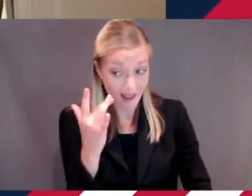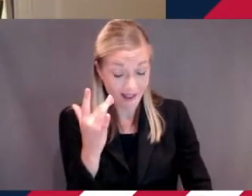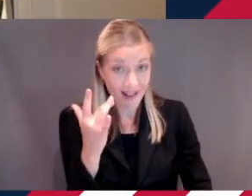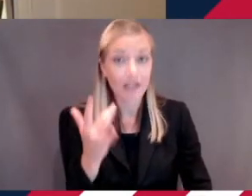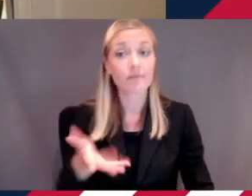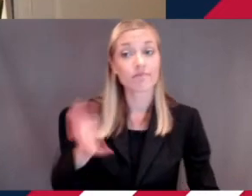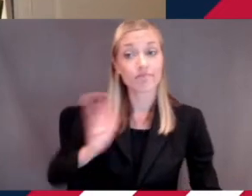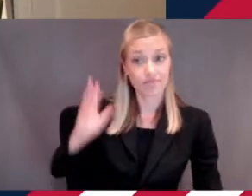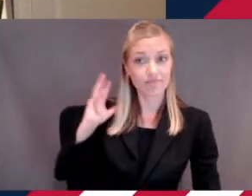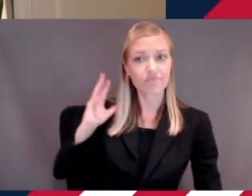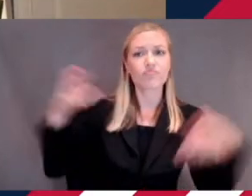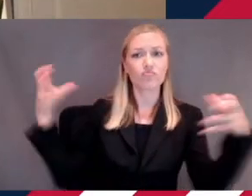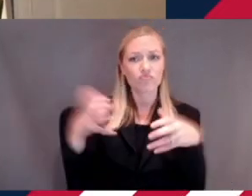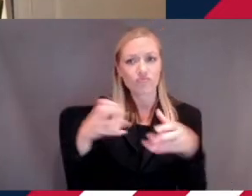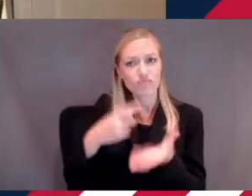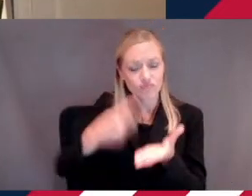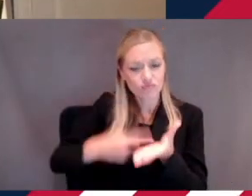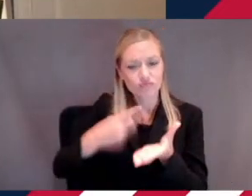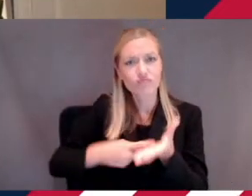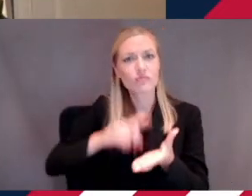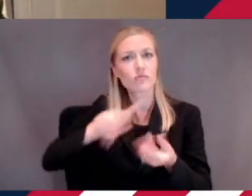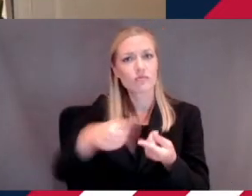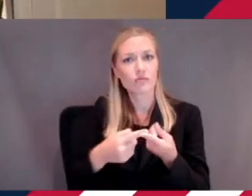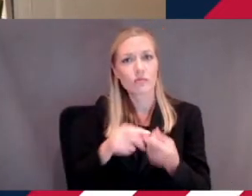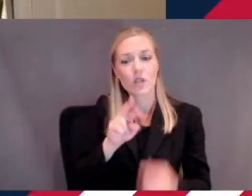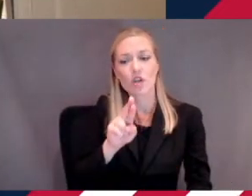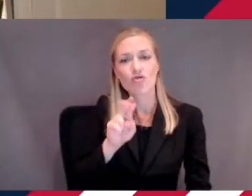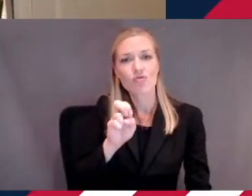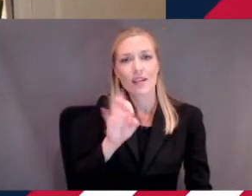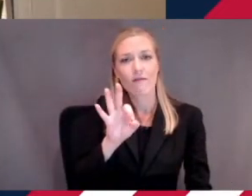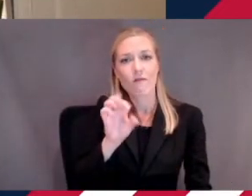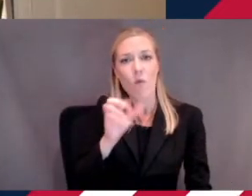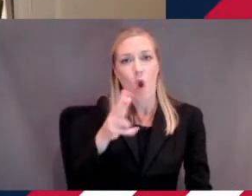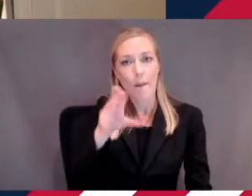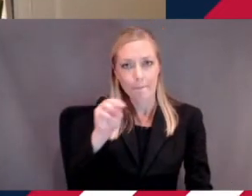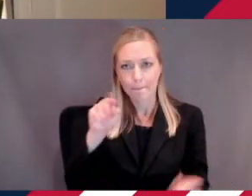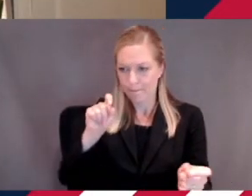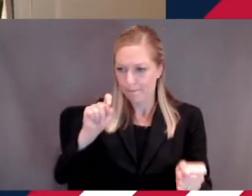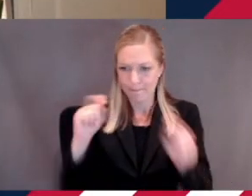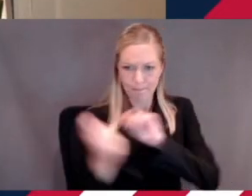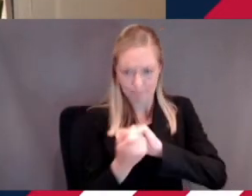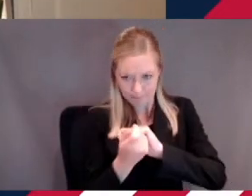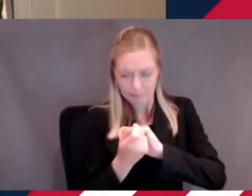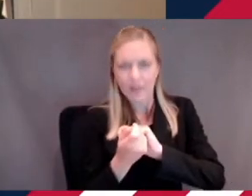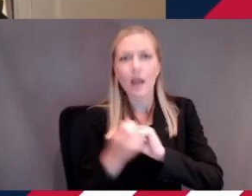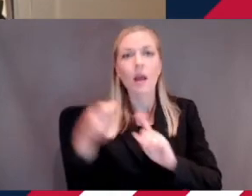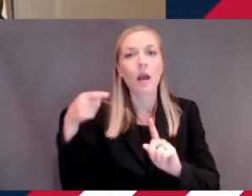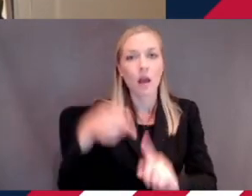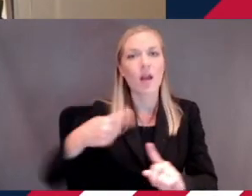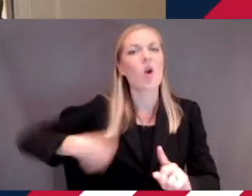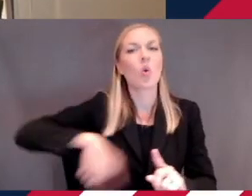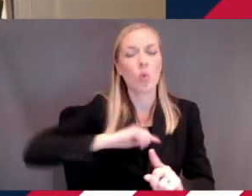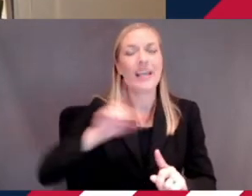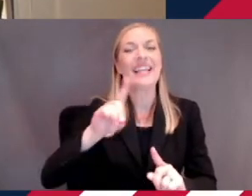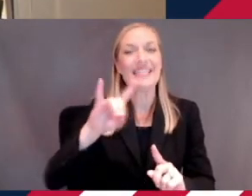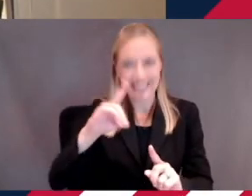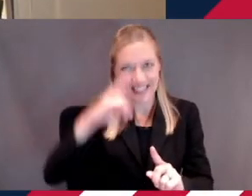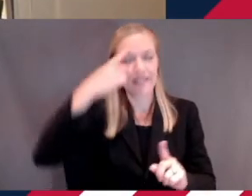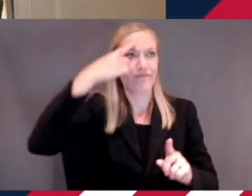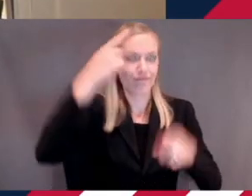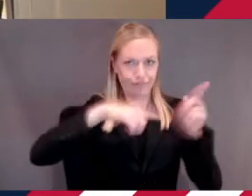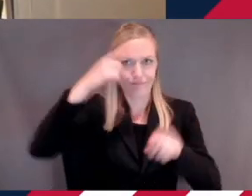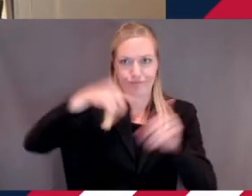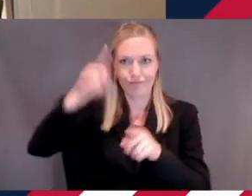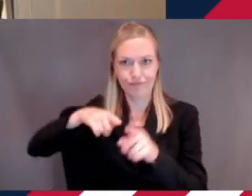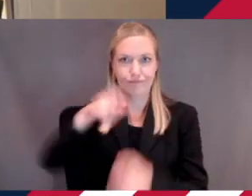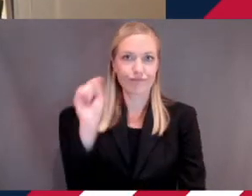there was such a remarkable consensus. And so we'll continue to work. We will not conflate unity